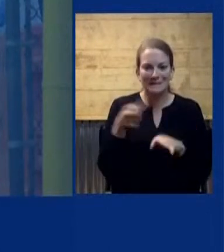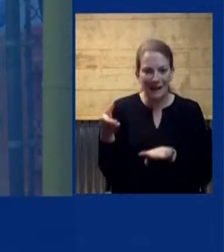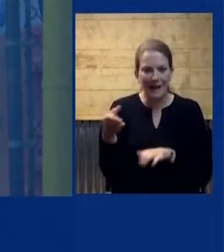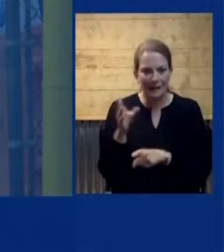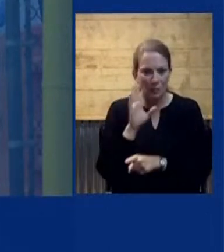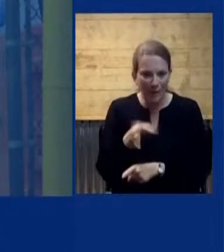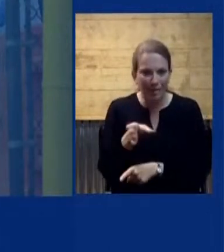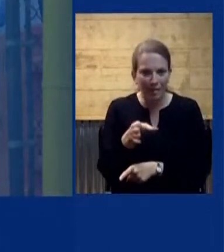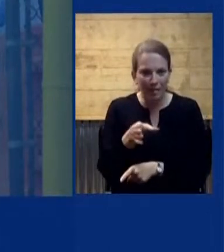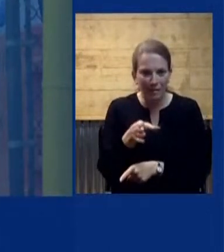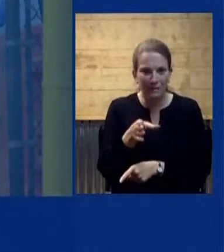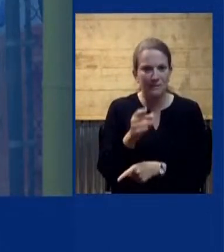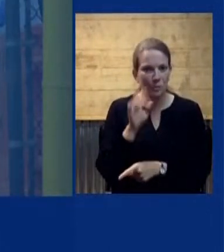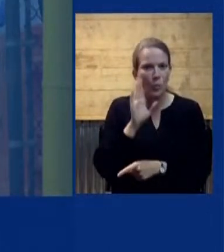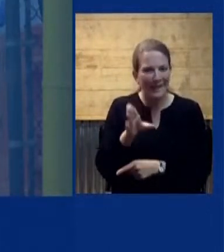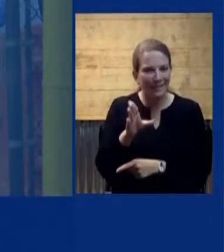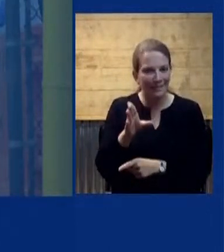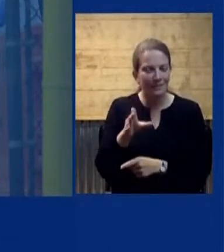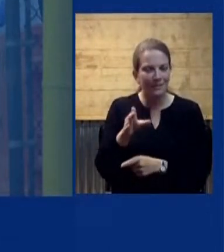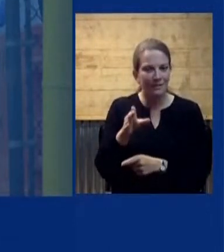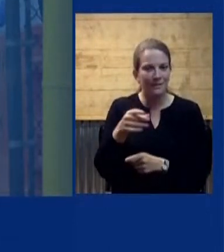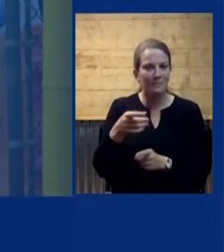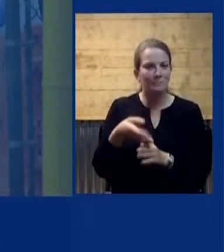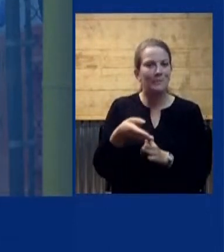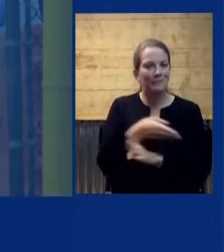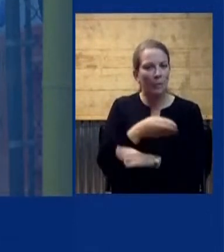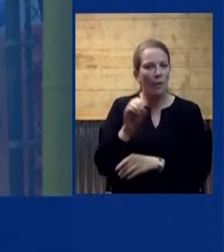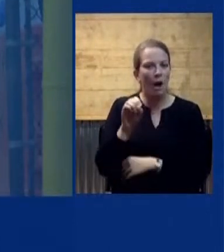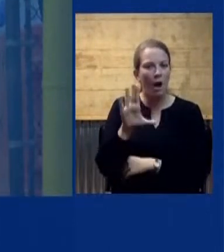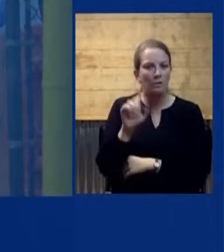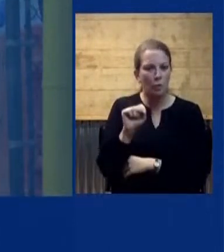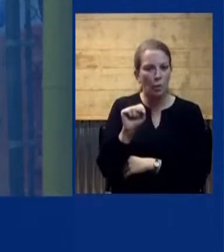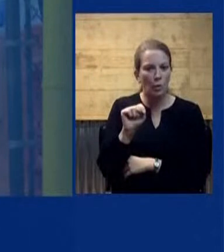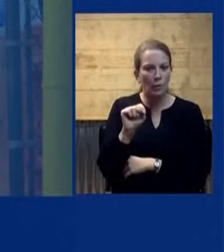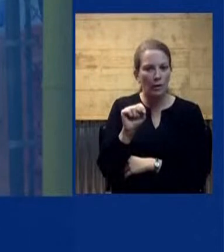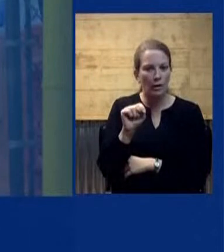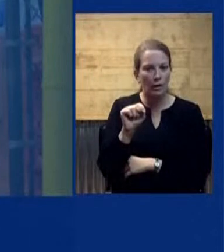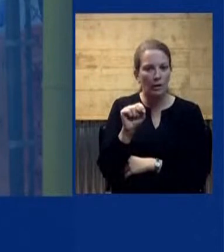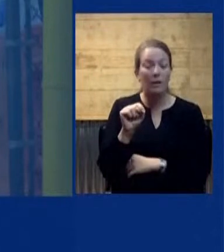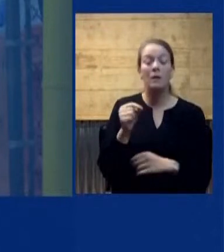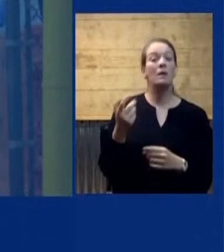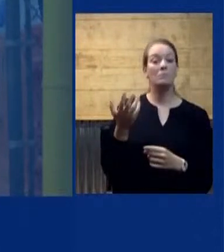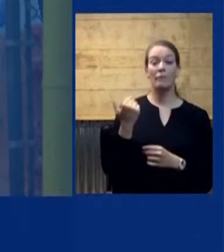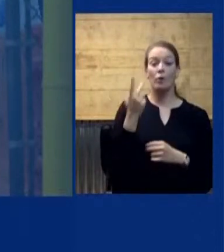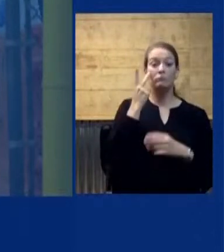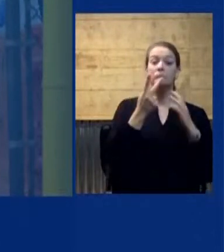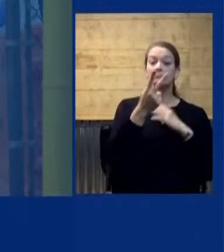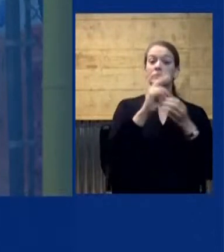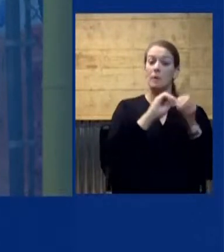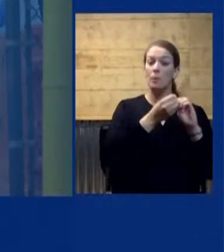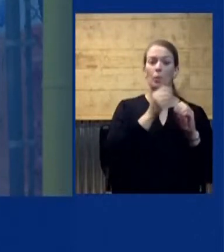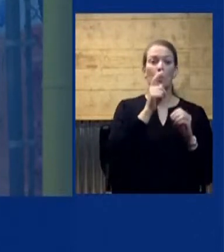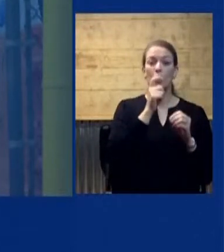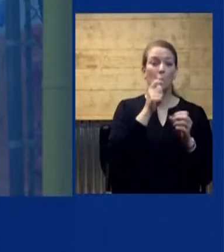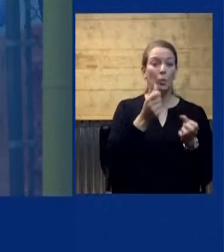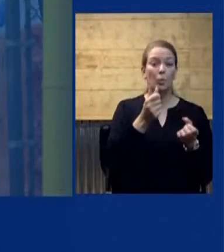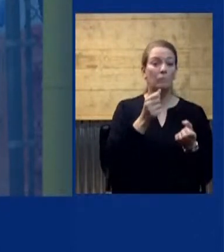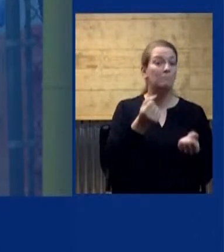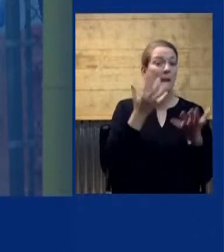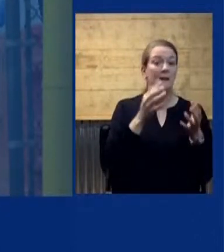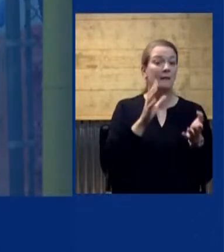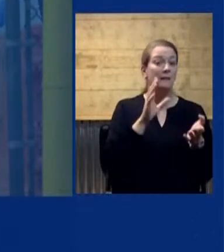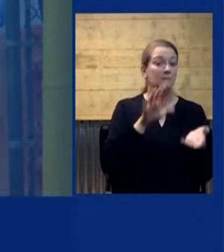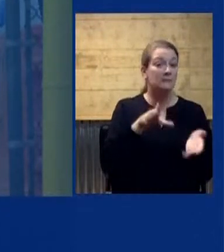An additional 15,000 Americans die than they had projected. Well,